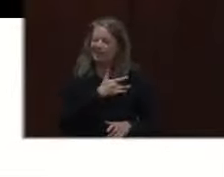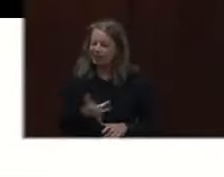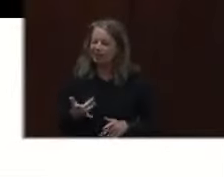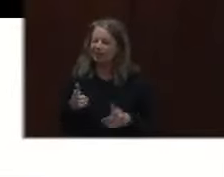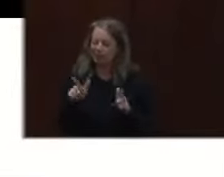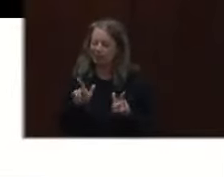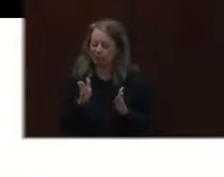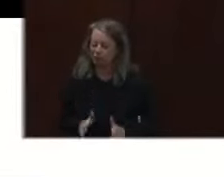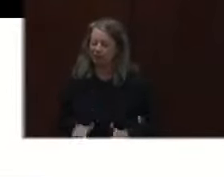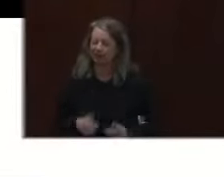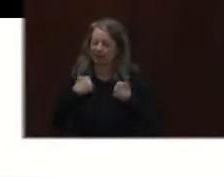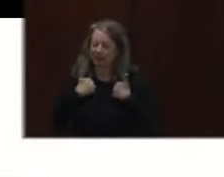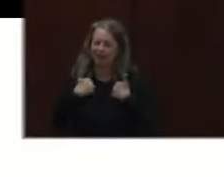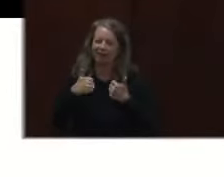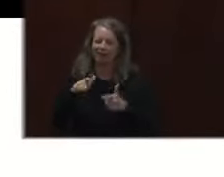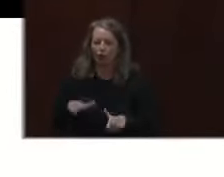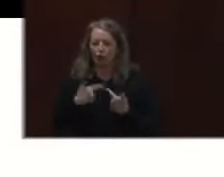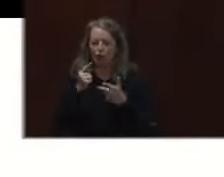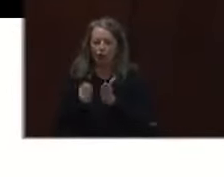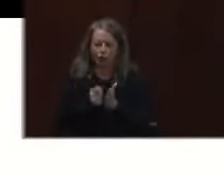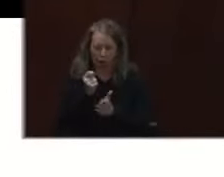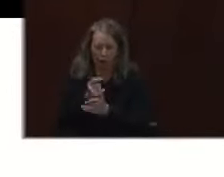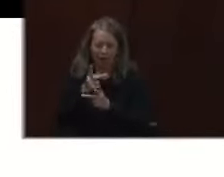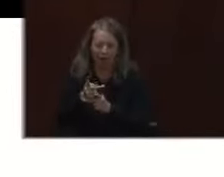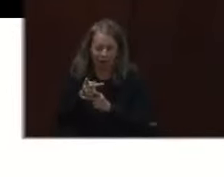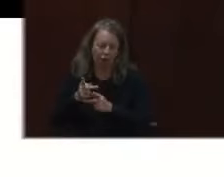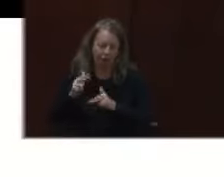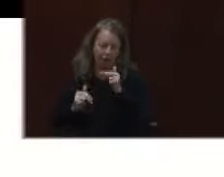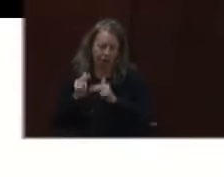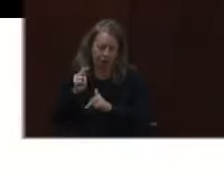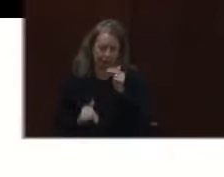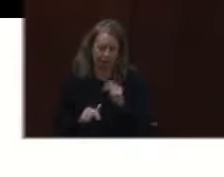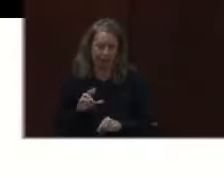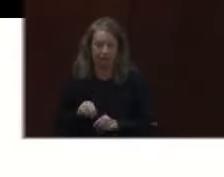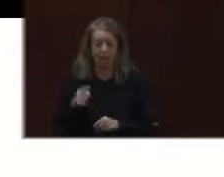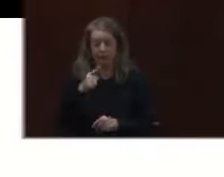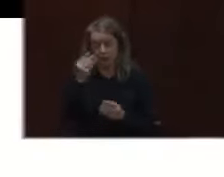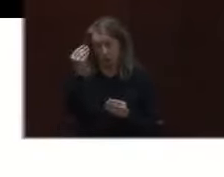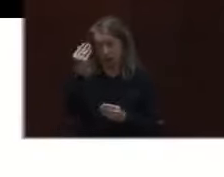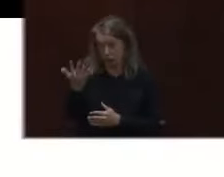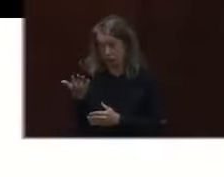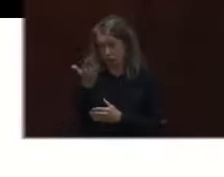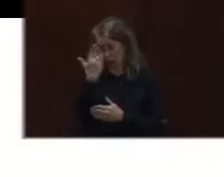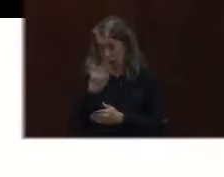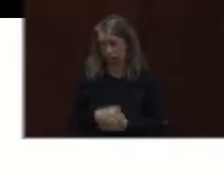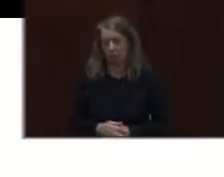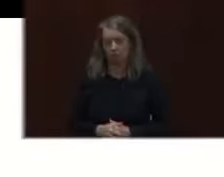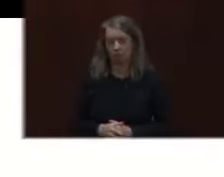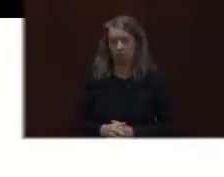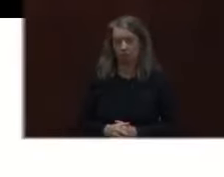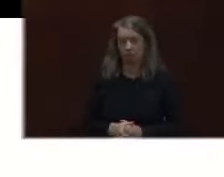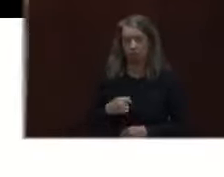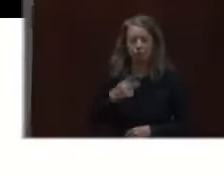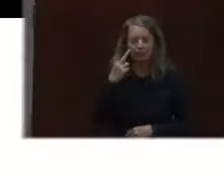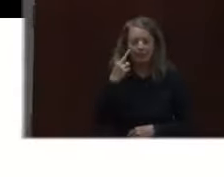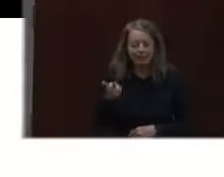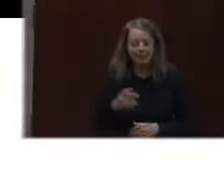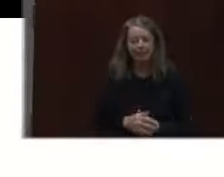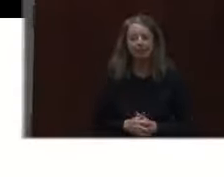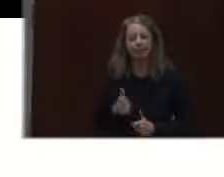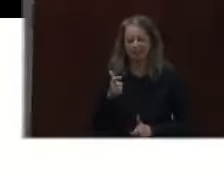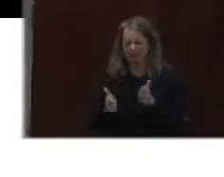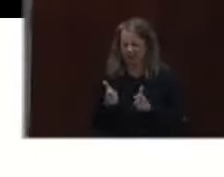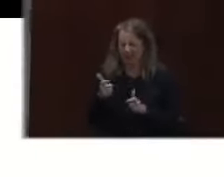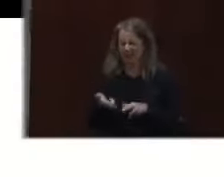facilities. I'm going to zoom in a little so that you can see we saw a large